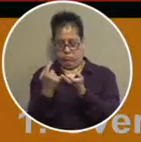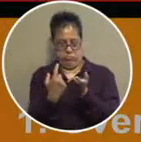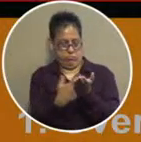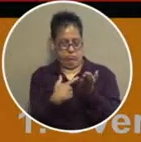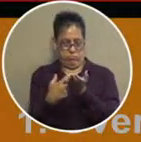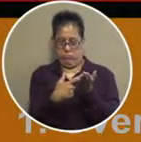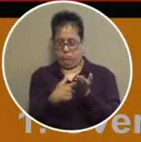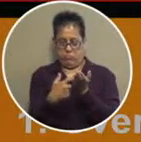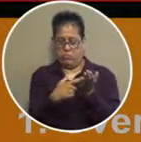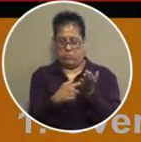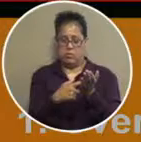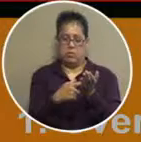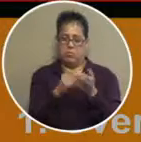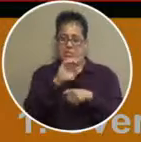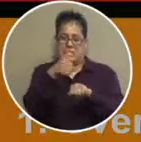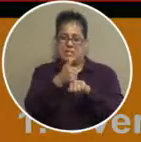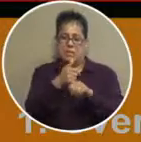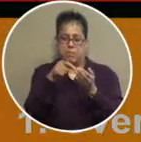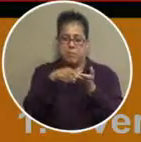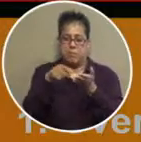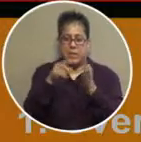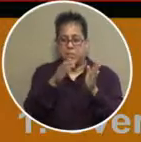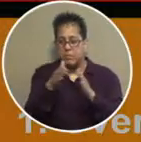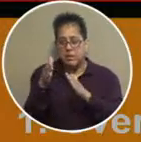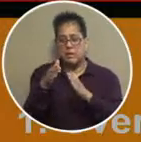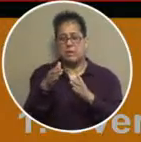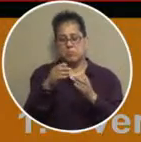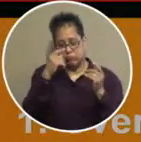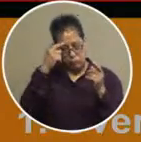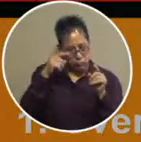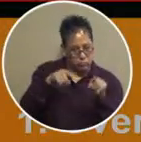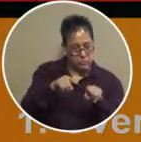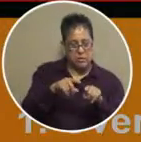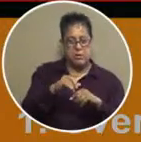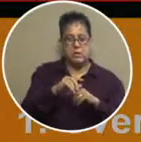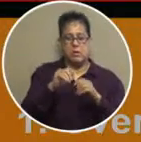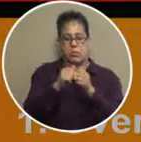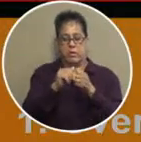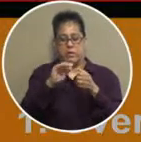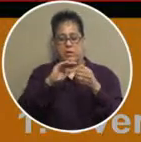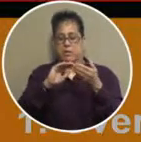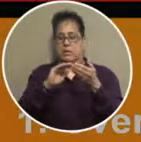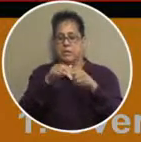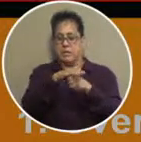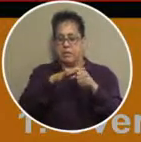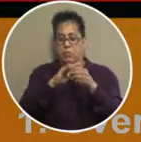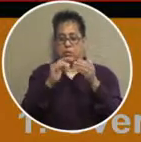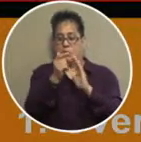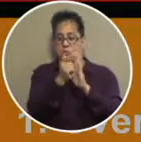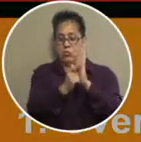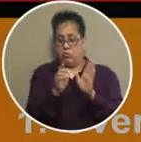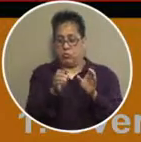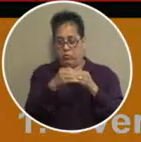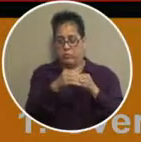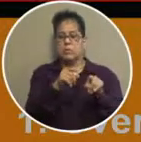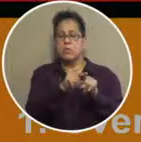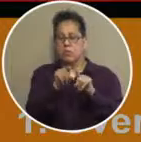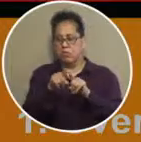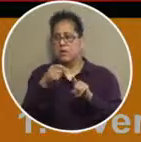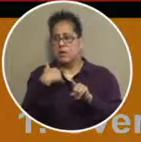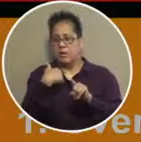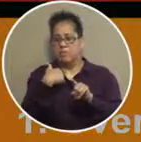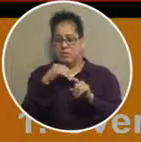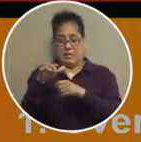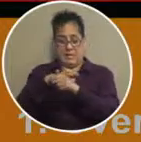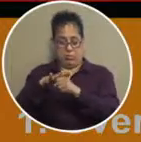establish payment plans. In conjunction with the county attorney's office, as you all know, the county issues similar orders as we